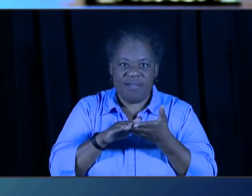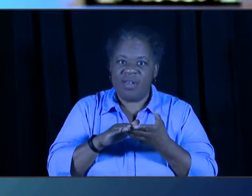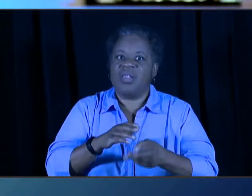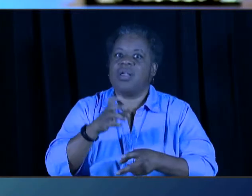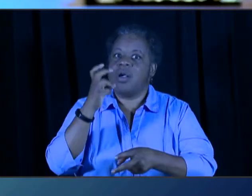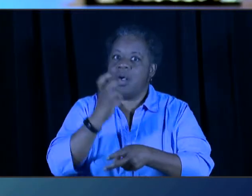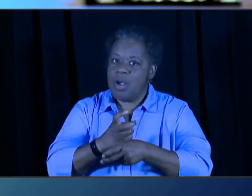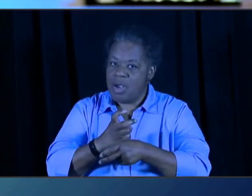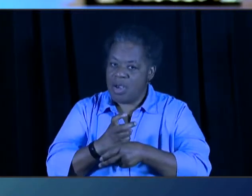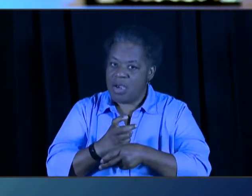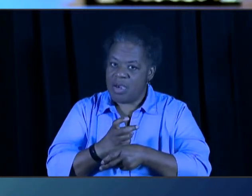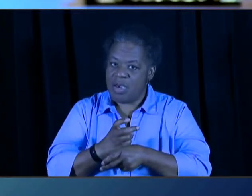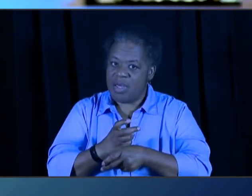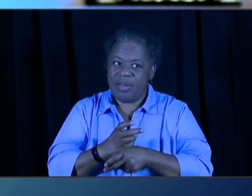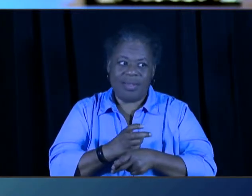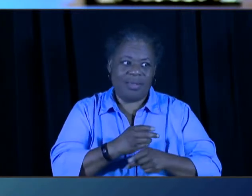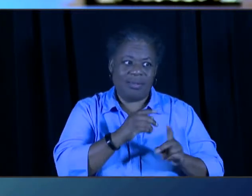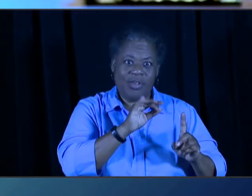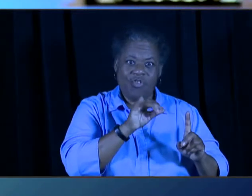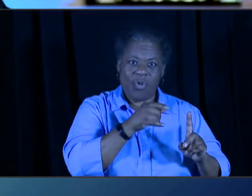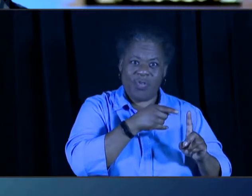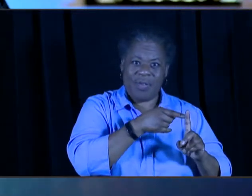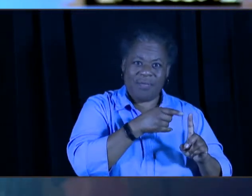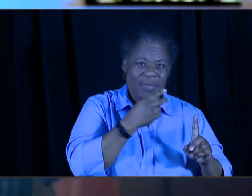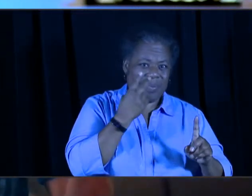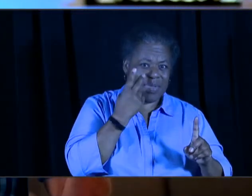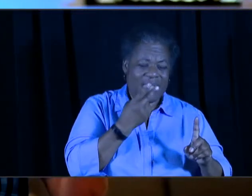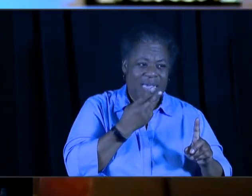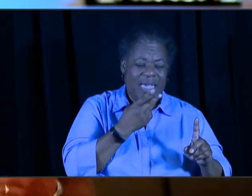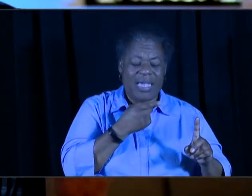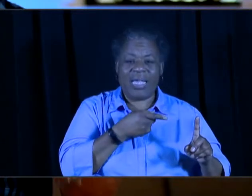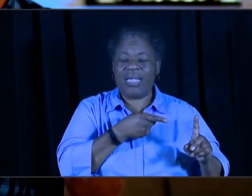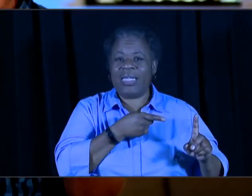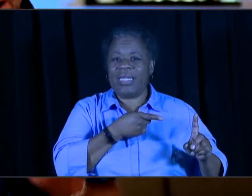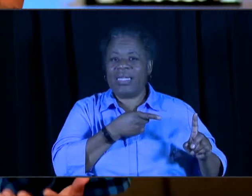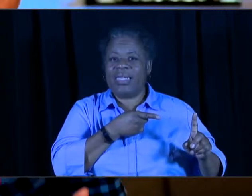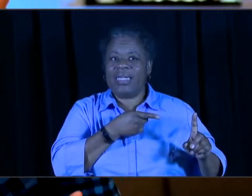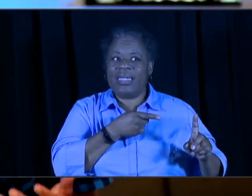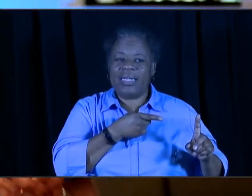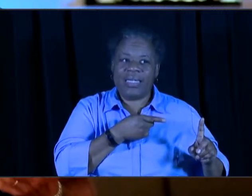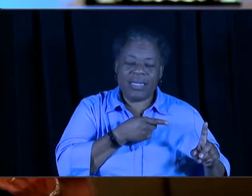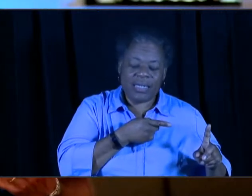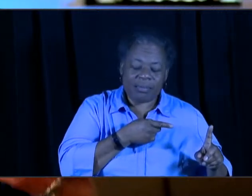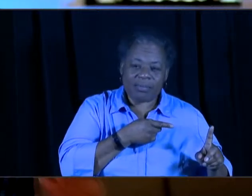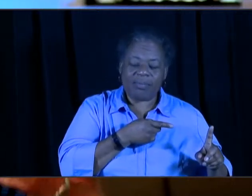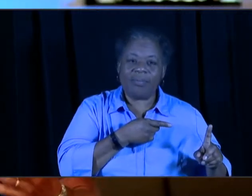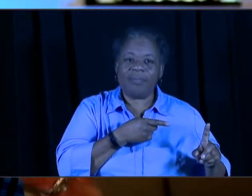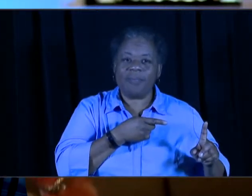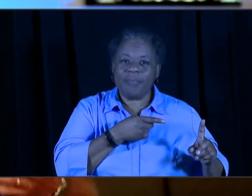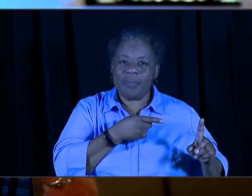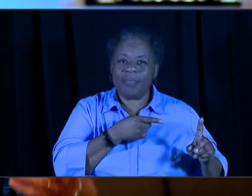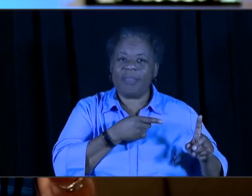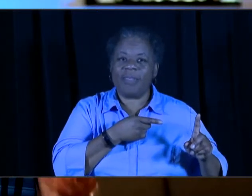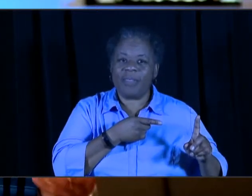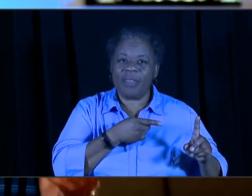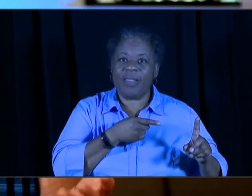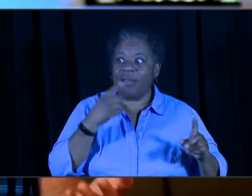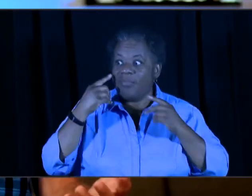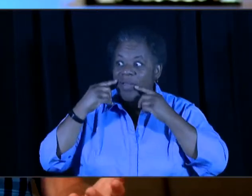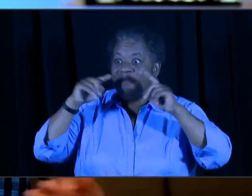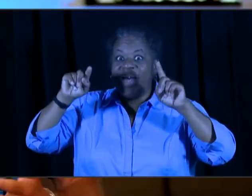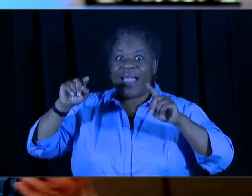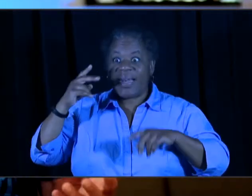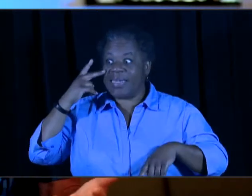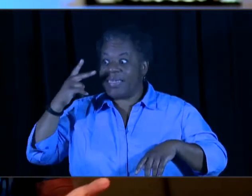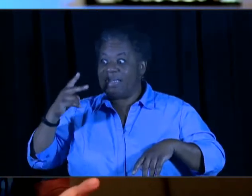mean, you can see how conflicted Joseph is. On the one hand, there must have been some comfort in finally seeing some members